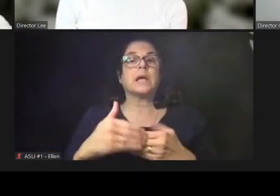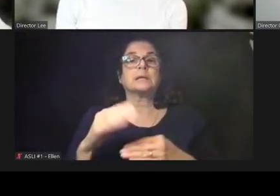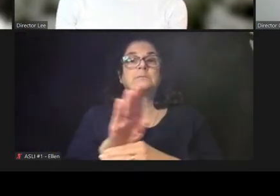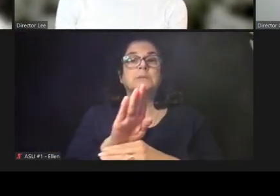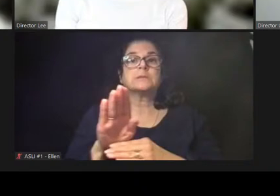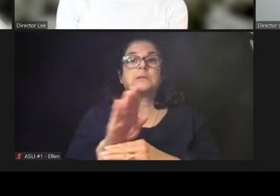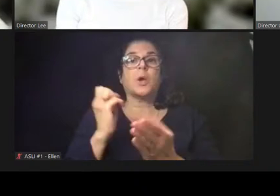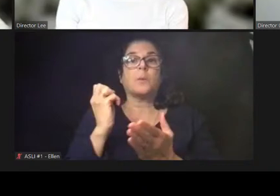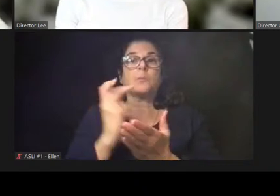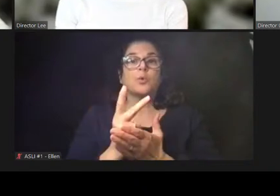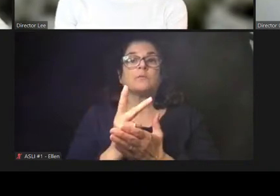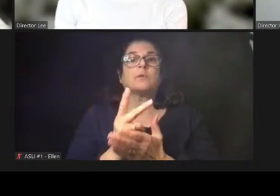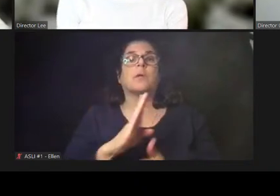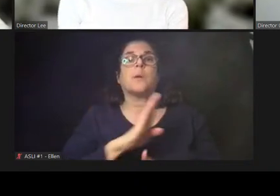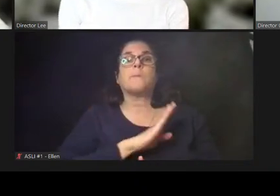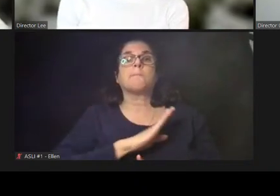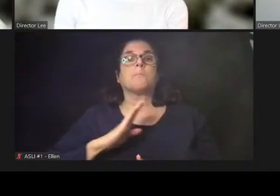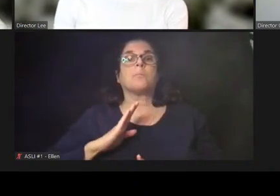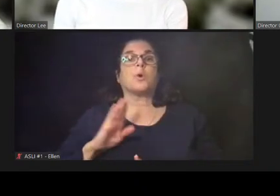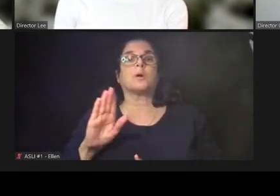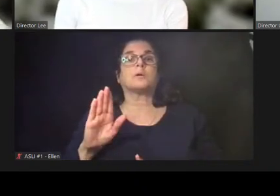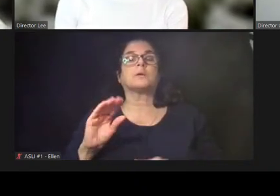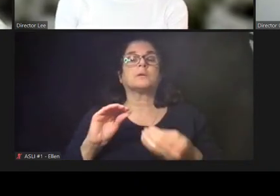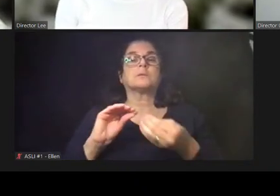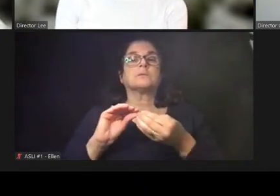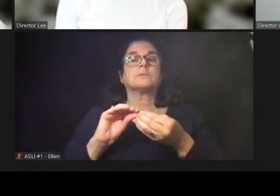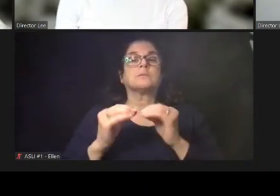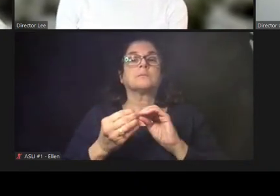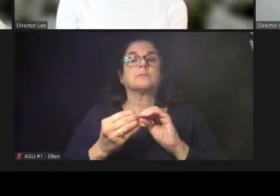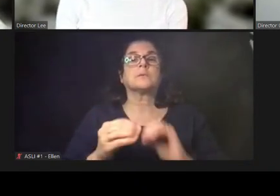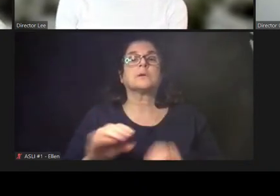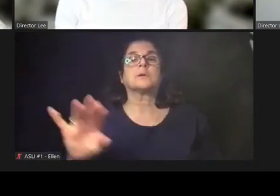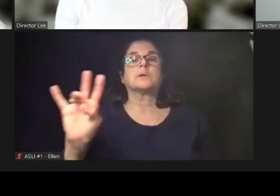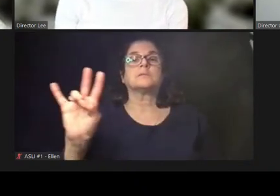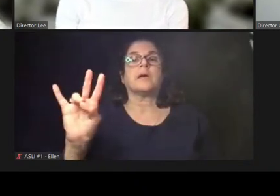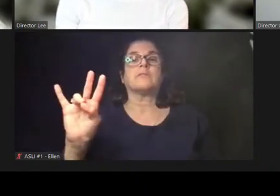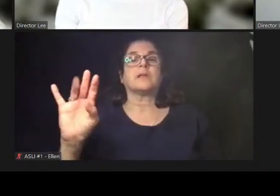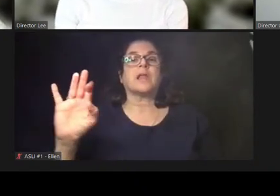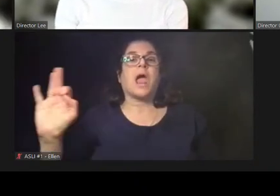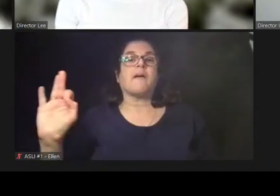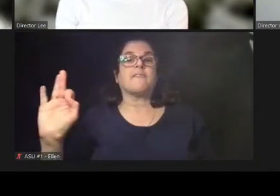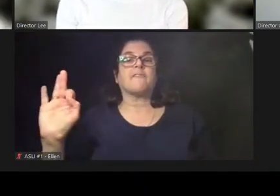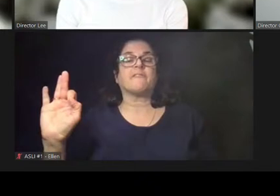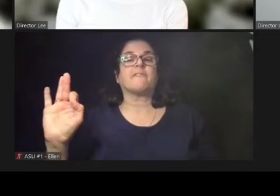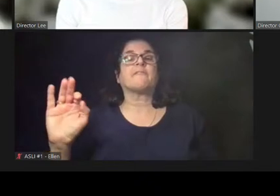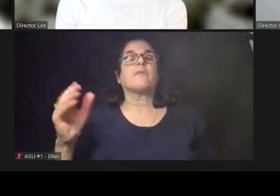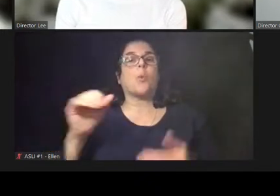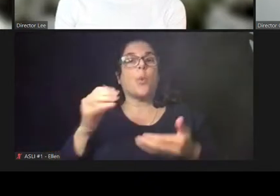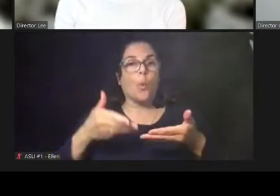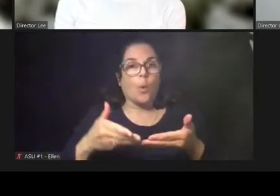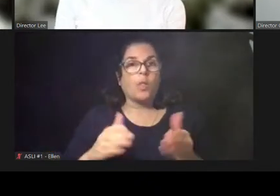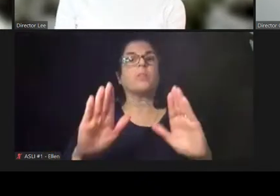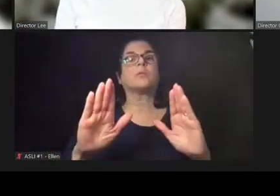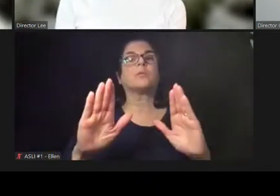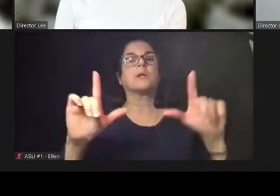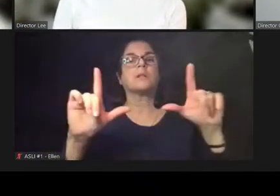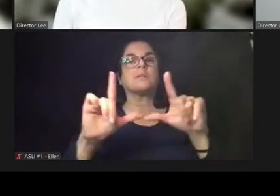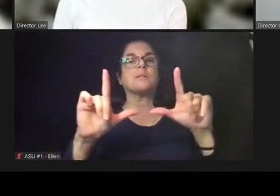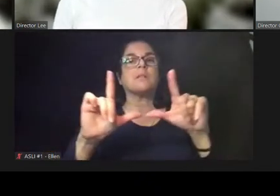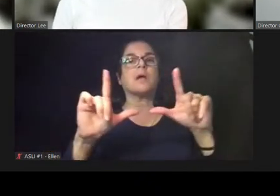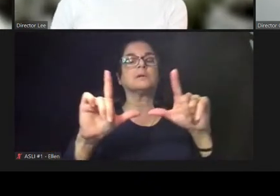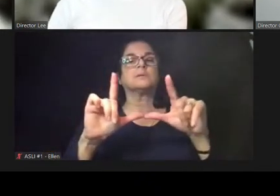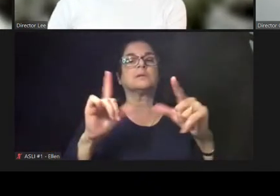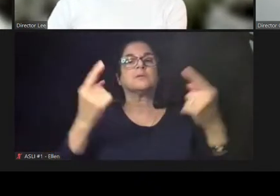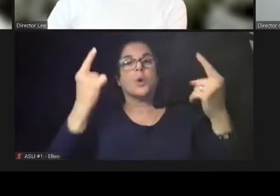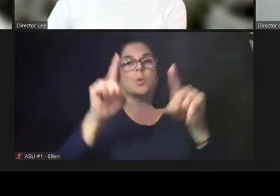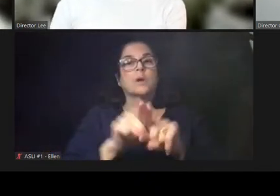the approval of board agenda item number 7F, an ordinance authorizing a license agreement with Rush